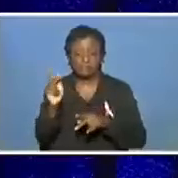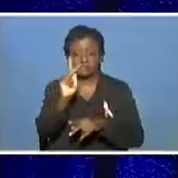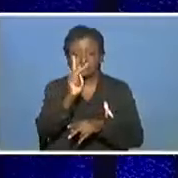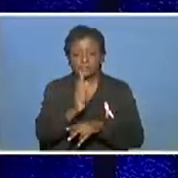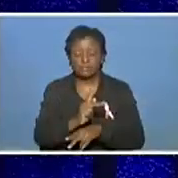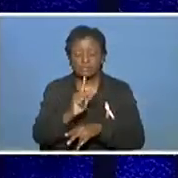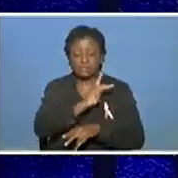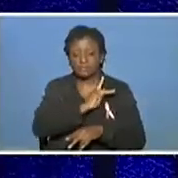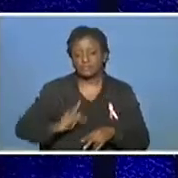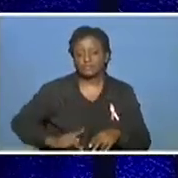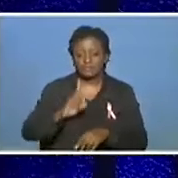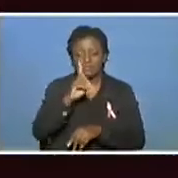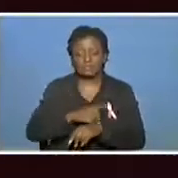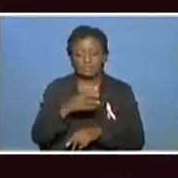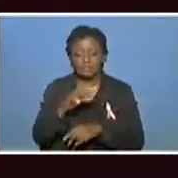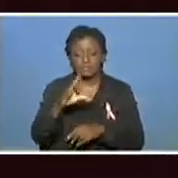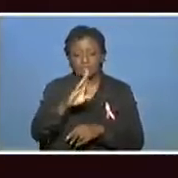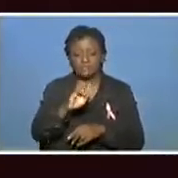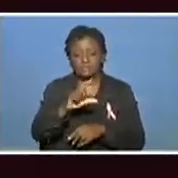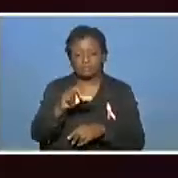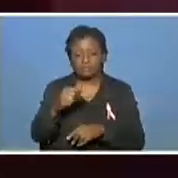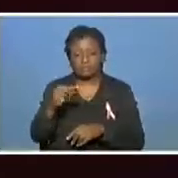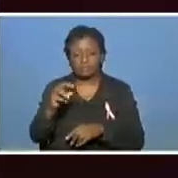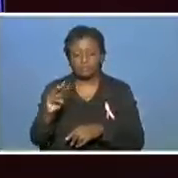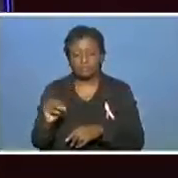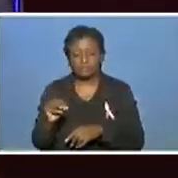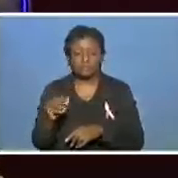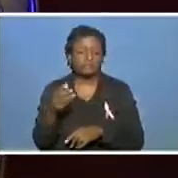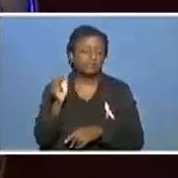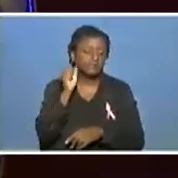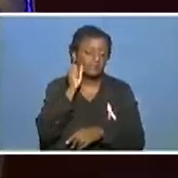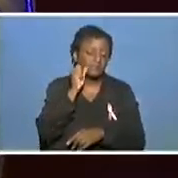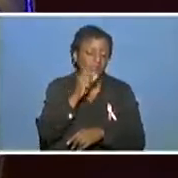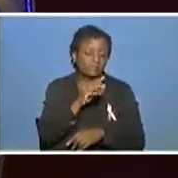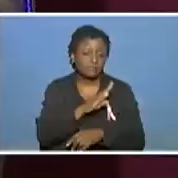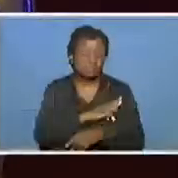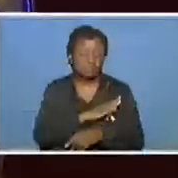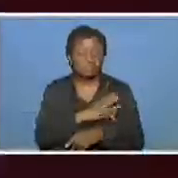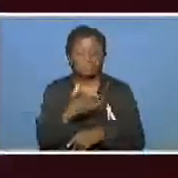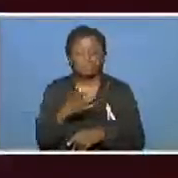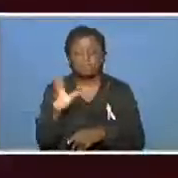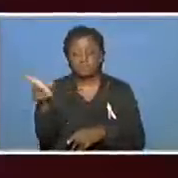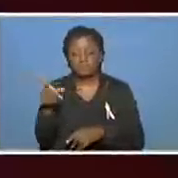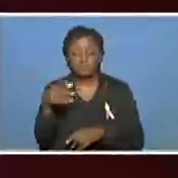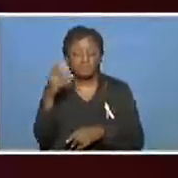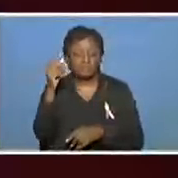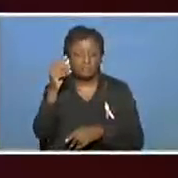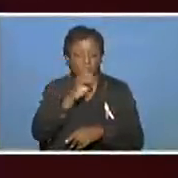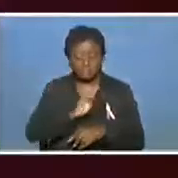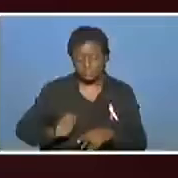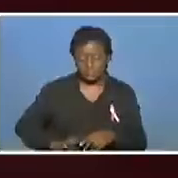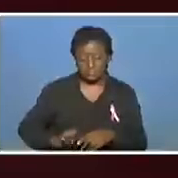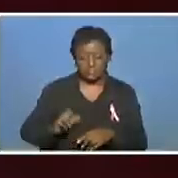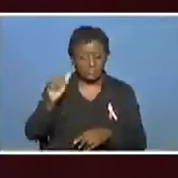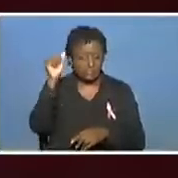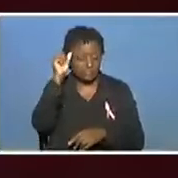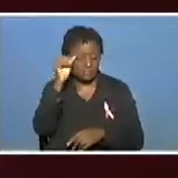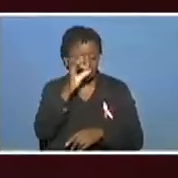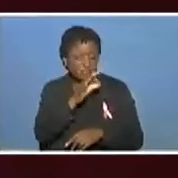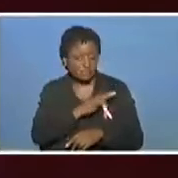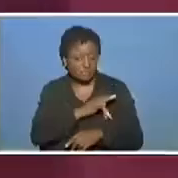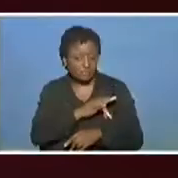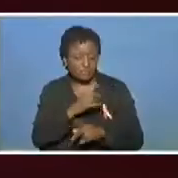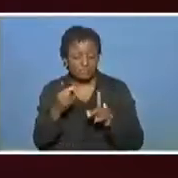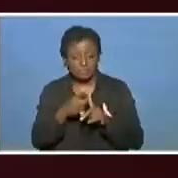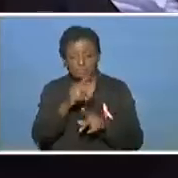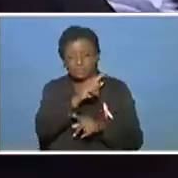Sharon Wilson, Ambassador to the United Mexican States. His Excellency Anthony Ferguson, Ambassador to New Zealand. His